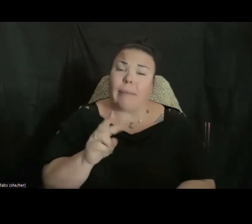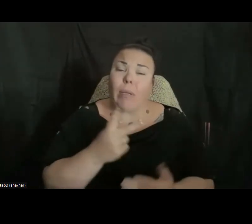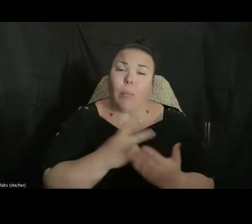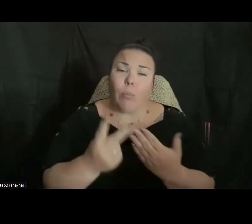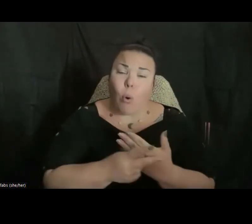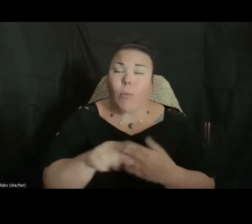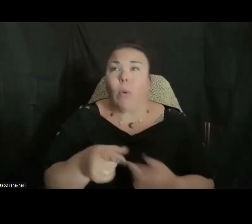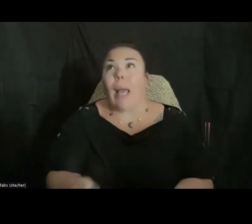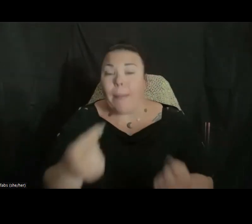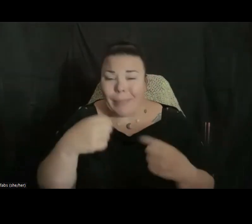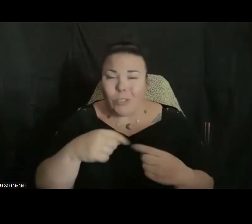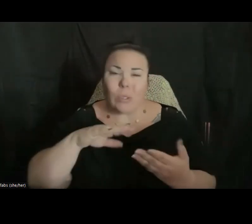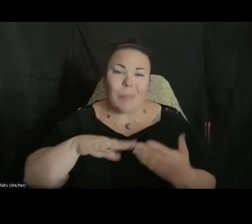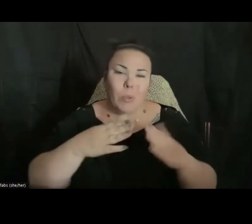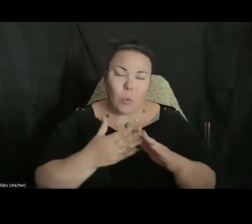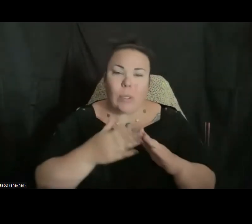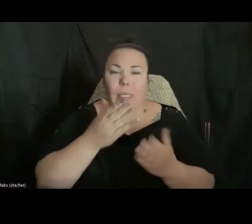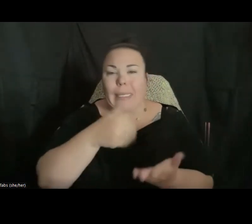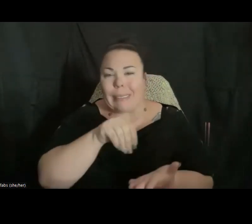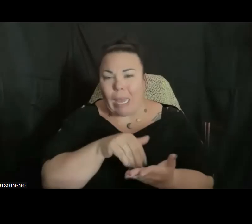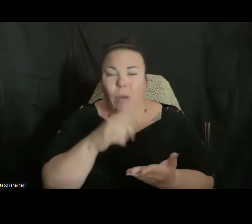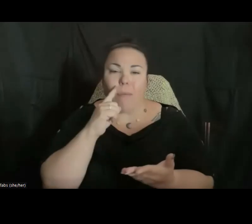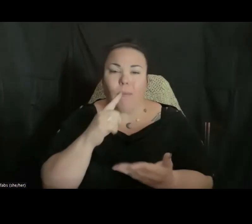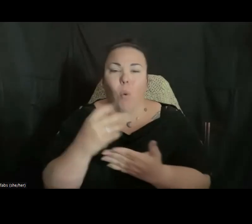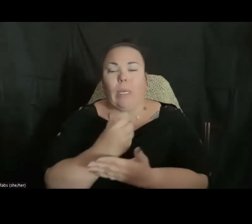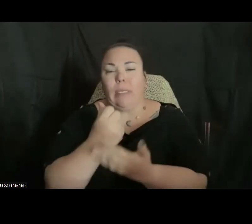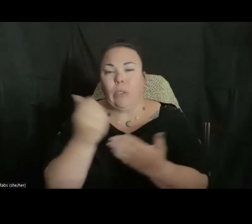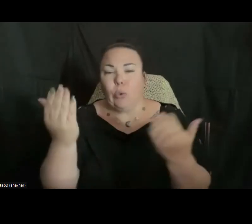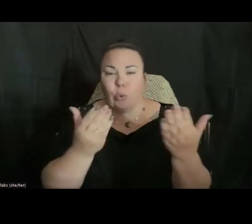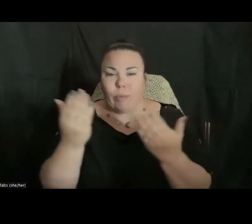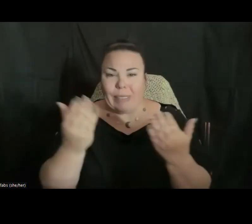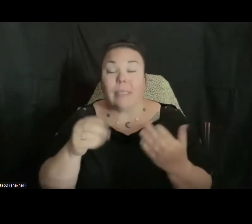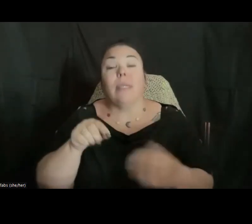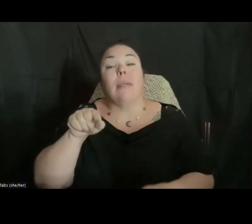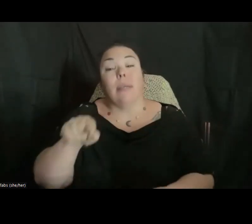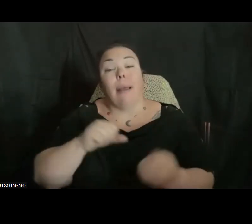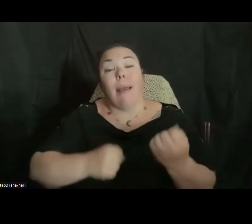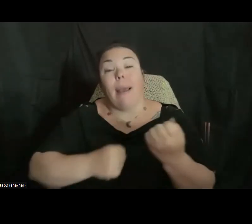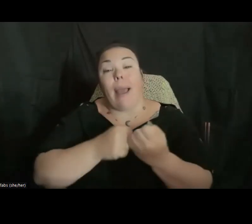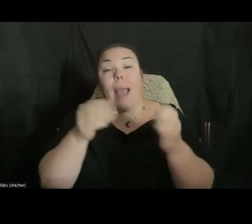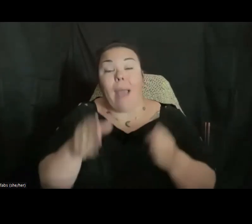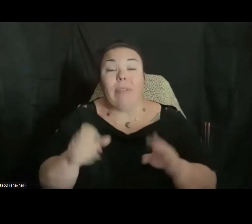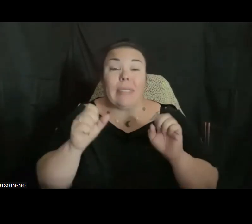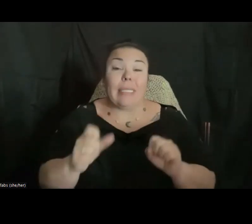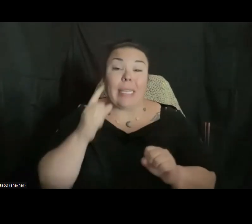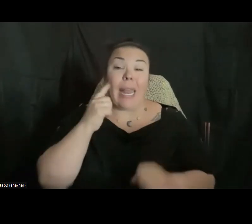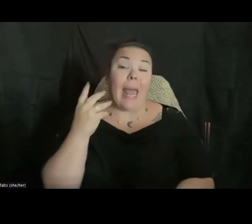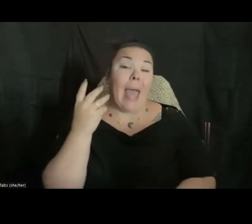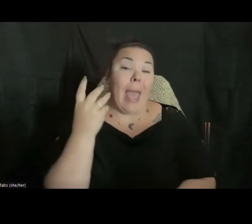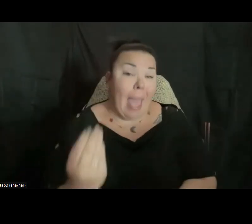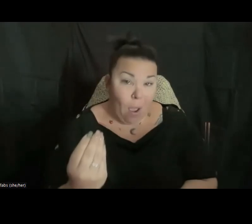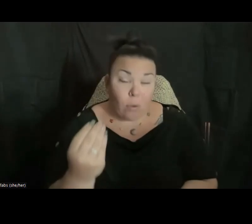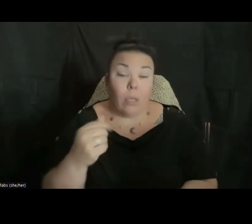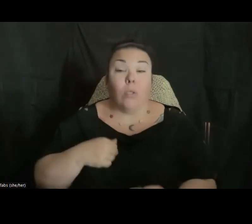community center to be able to receive services. And so this allows advocates to actually get out of the shelter, get out of